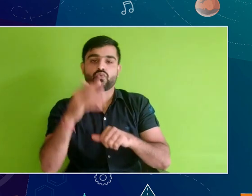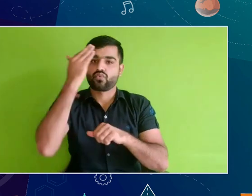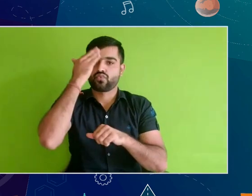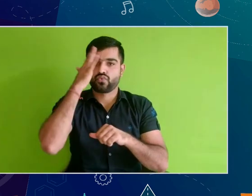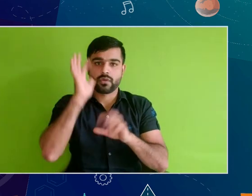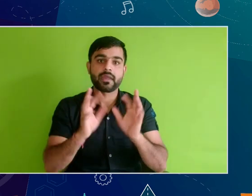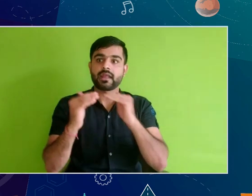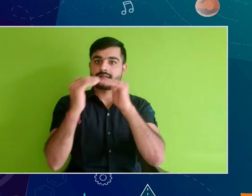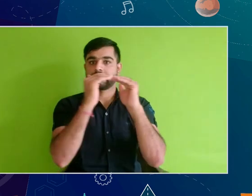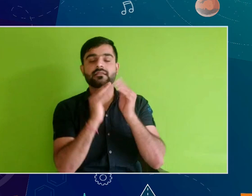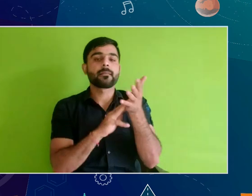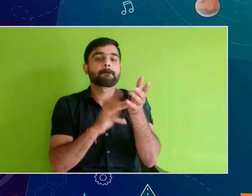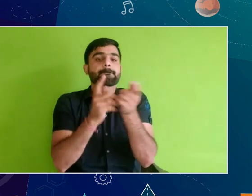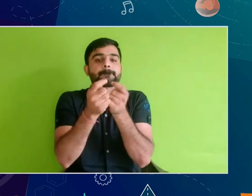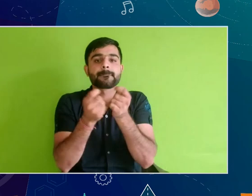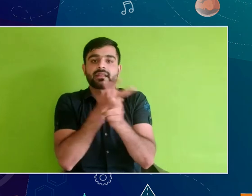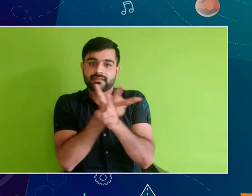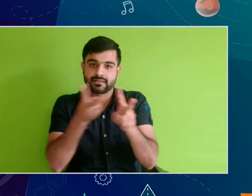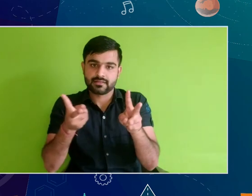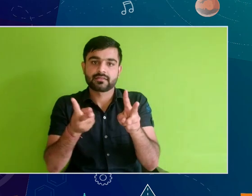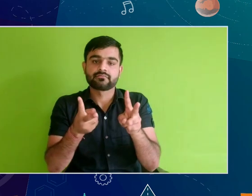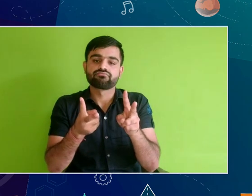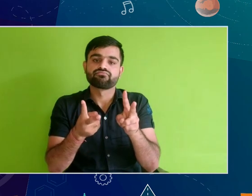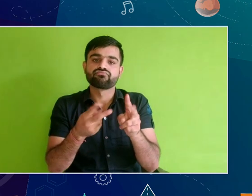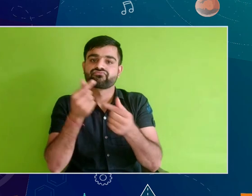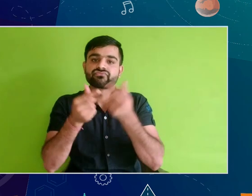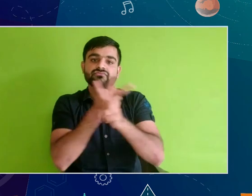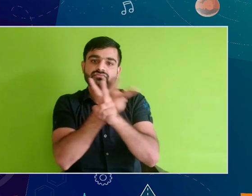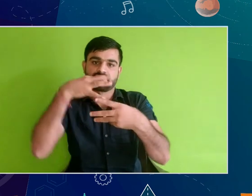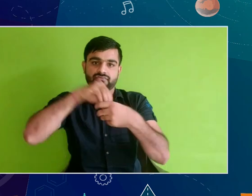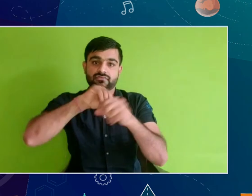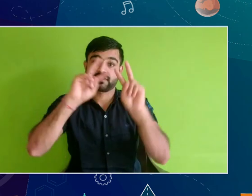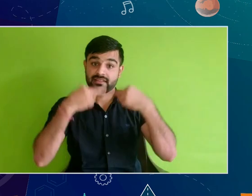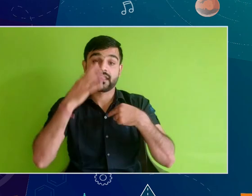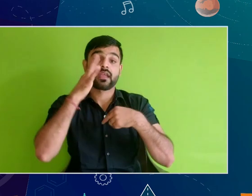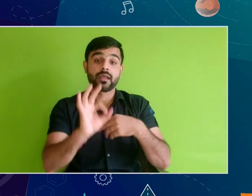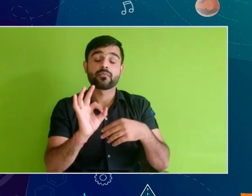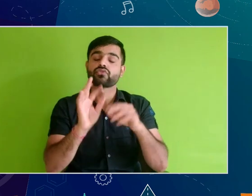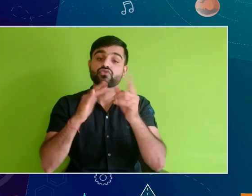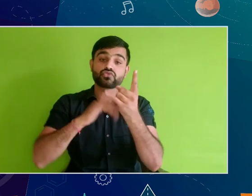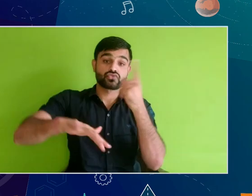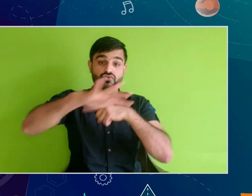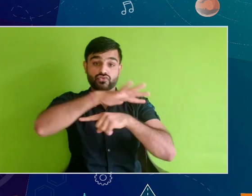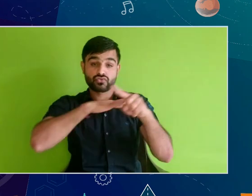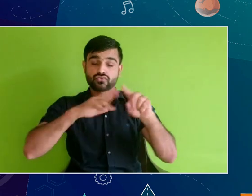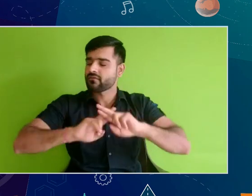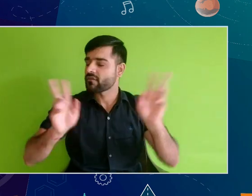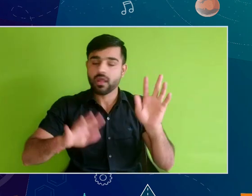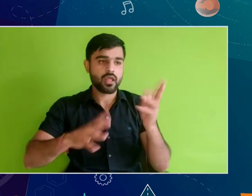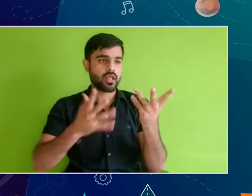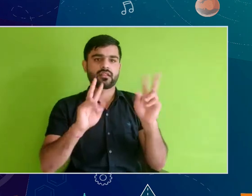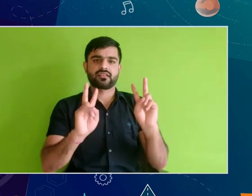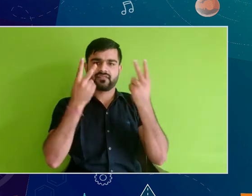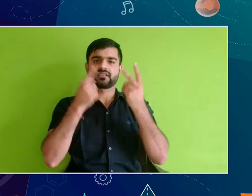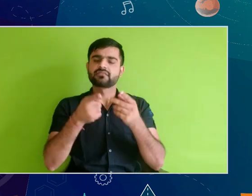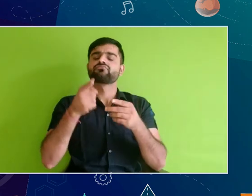managing substance abuse, because this is going to be very, very relevant, because the situation, this is awful. So under these circumstances, this